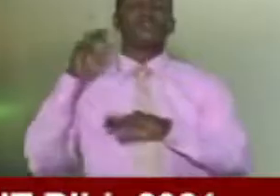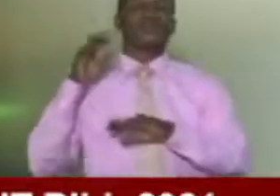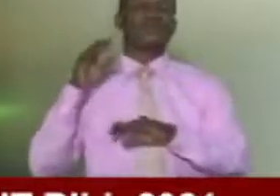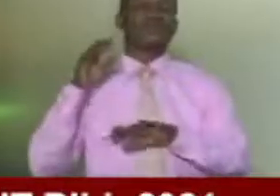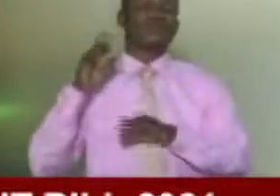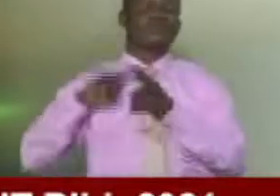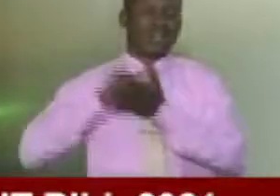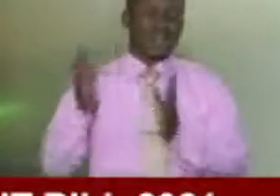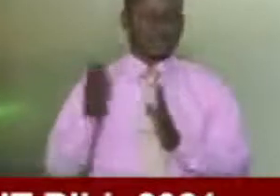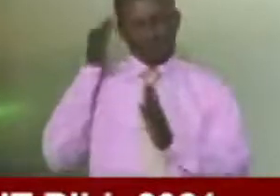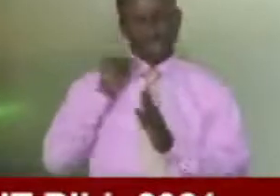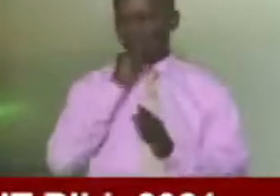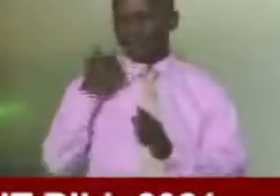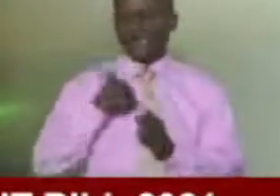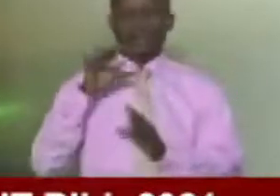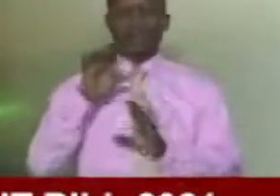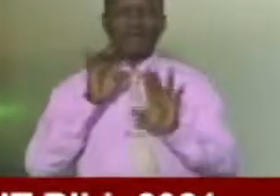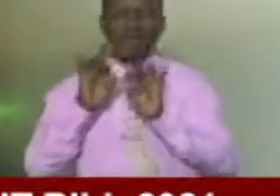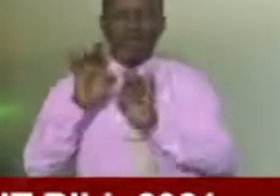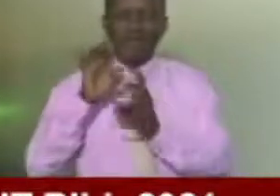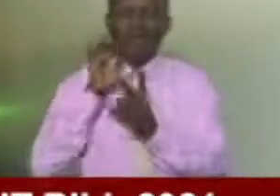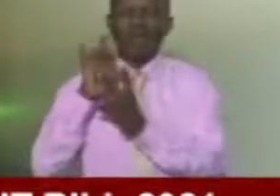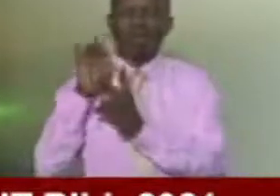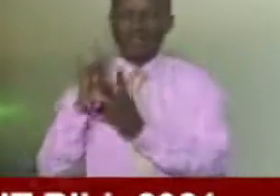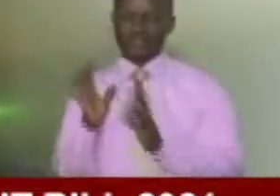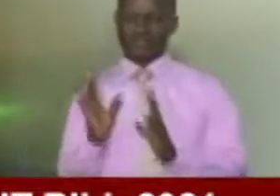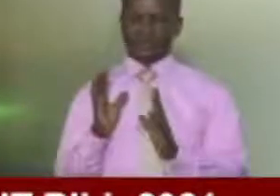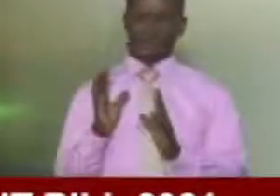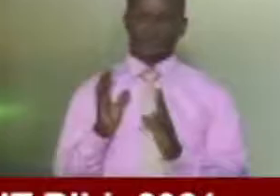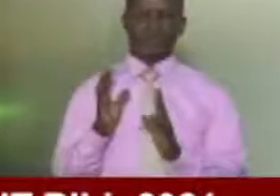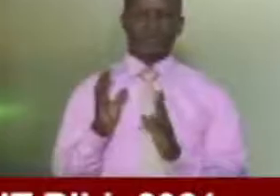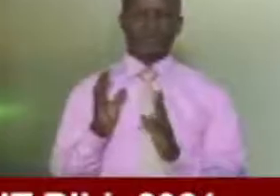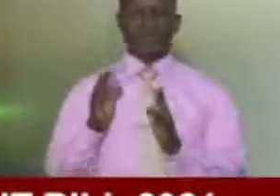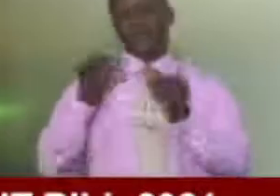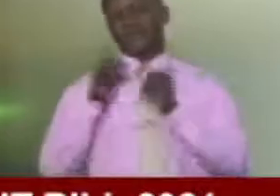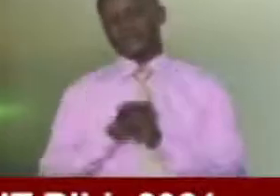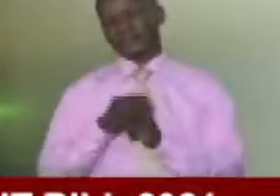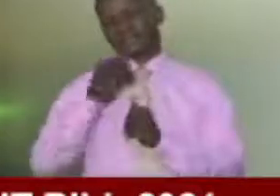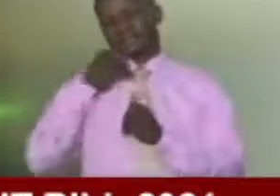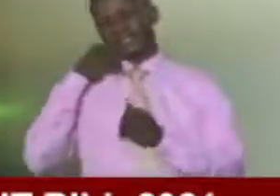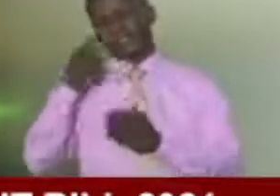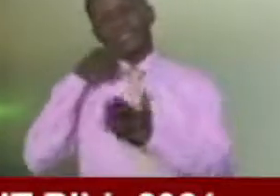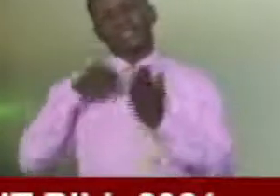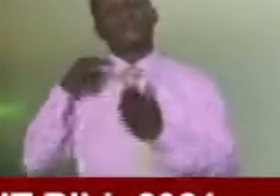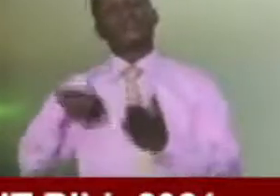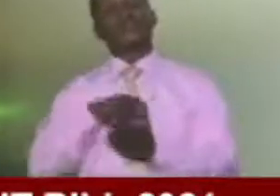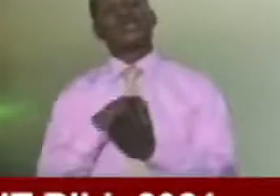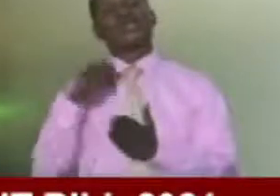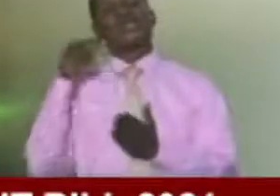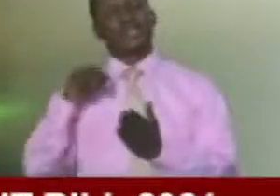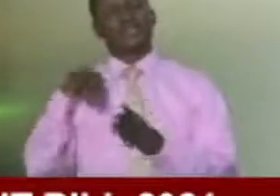not having options? You know, why are we not having things around? And say this, we just finished our congresses in